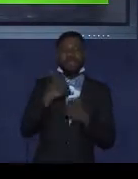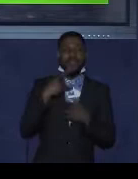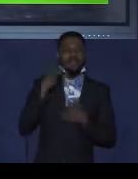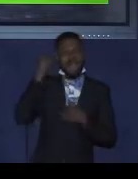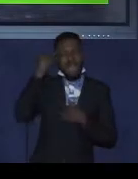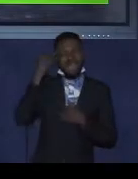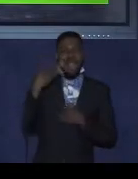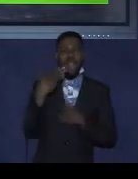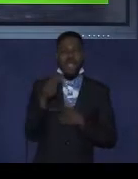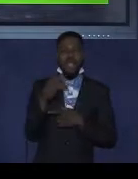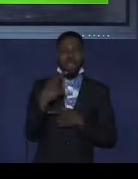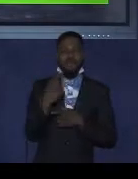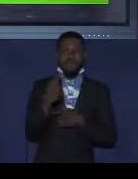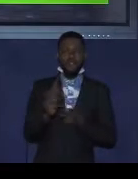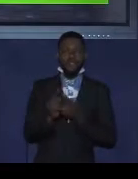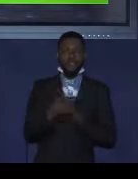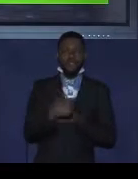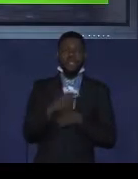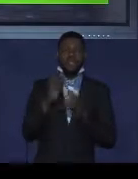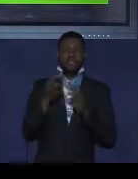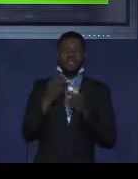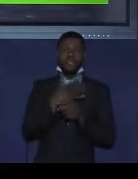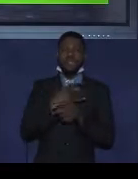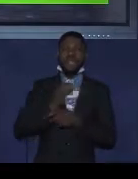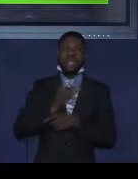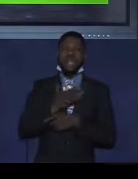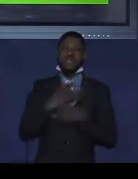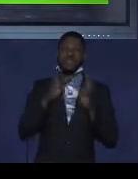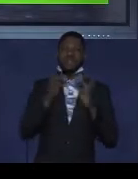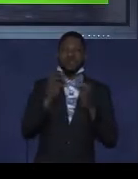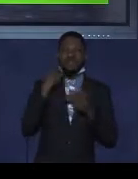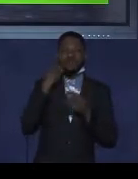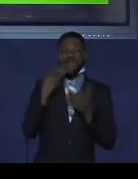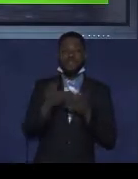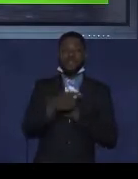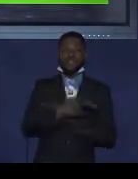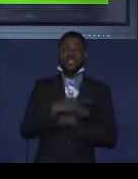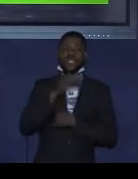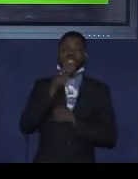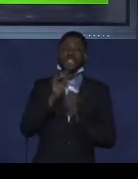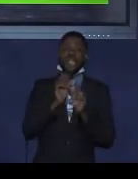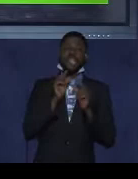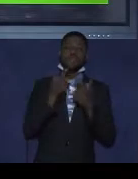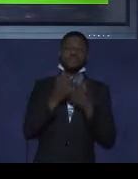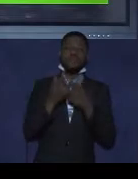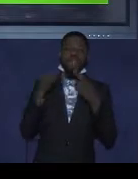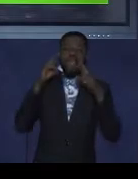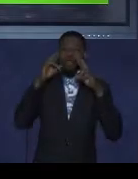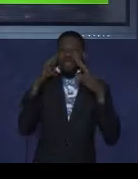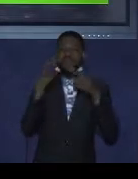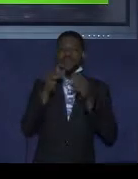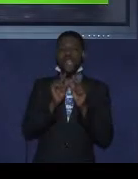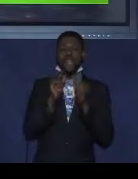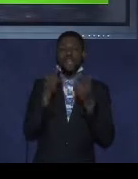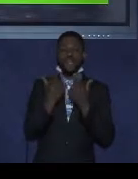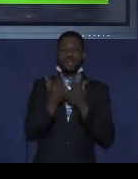the idea of today's topic. Our topic for today is group conflict. Say